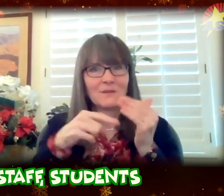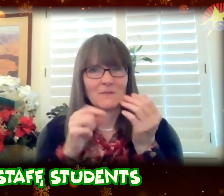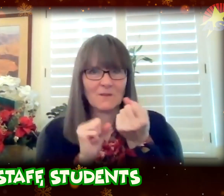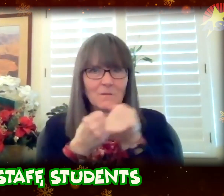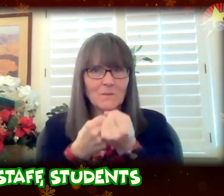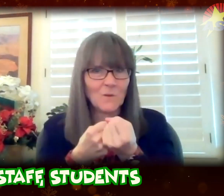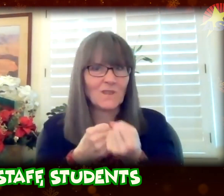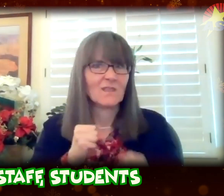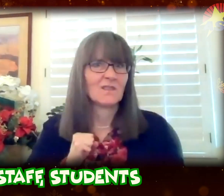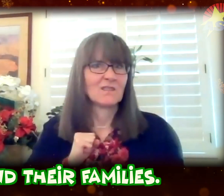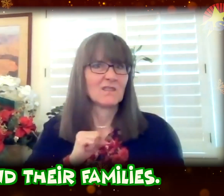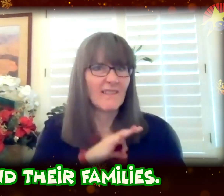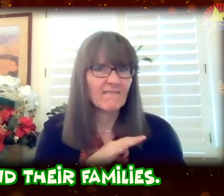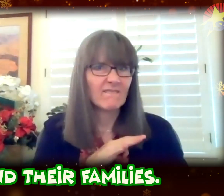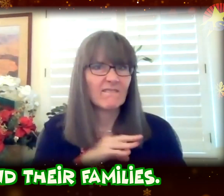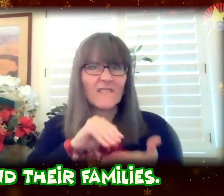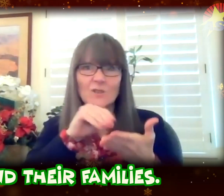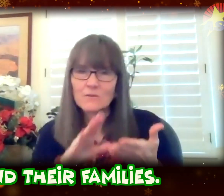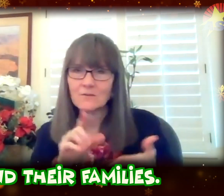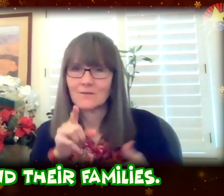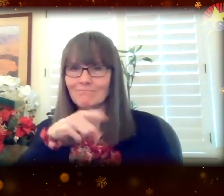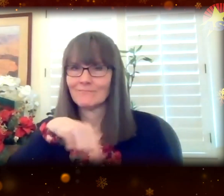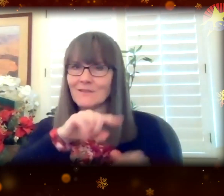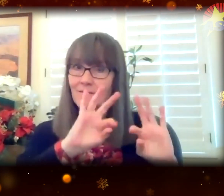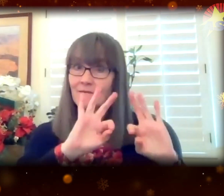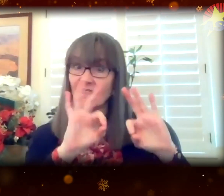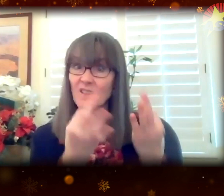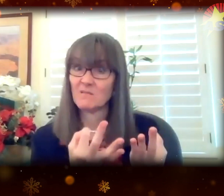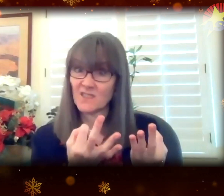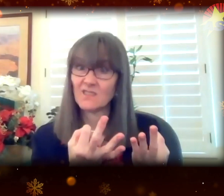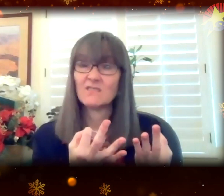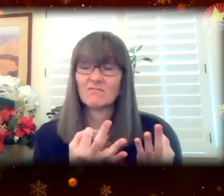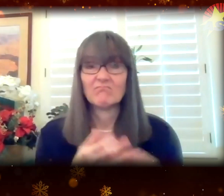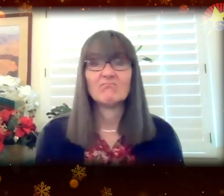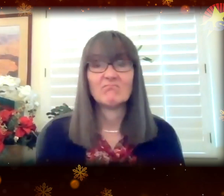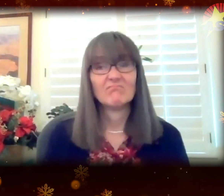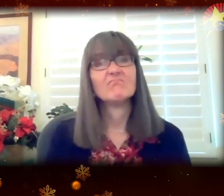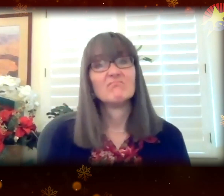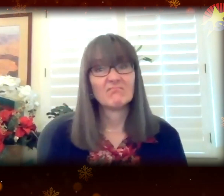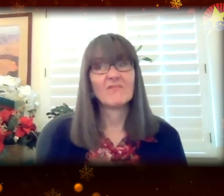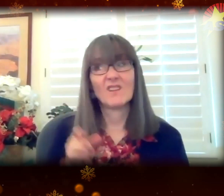staff, students, and their families.